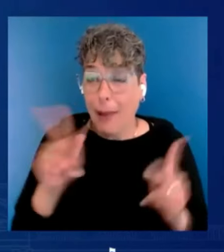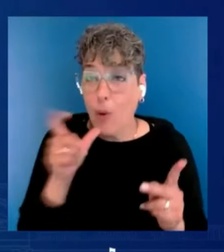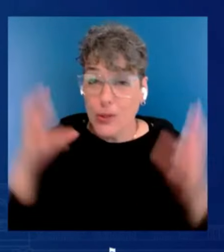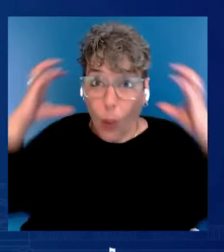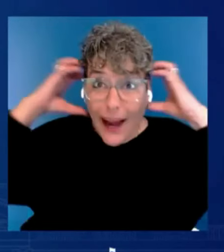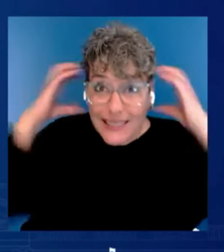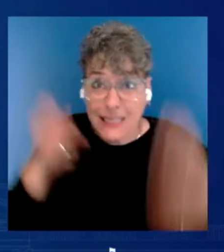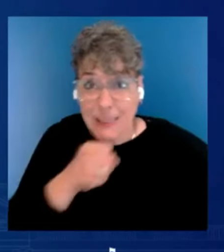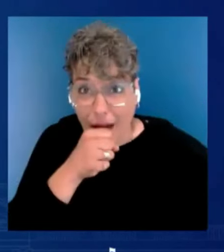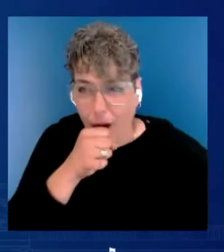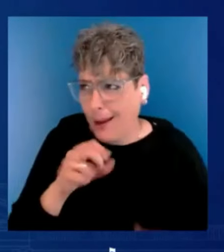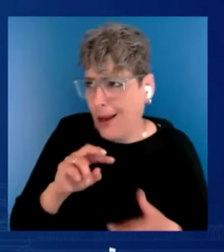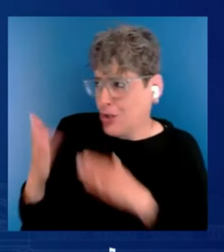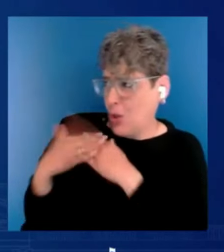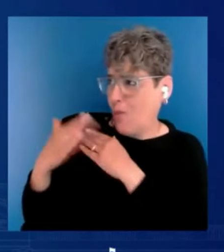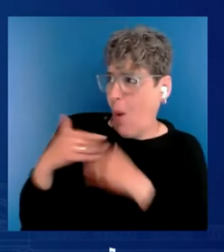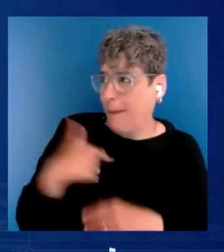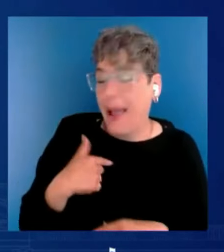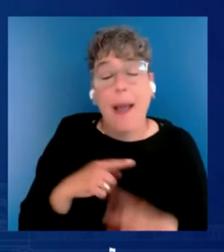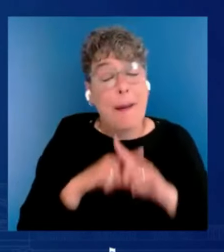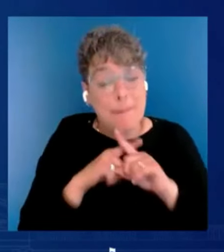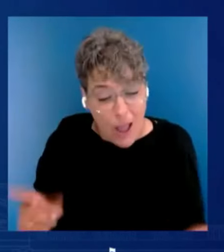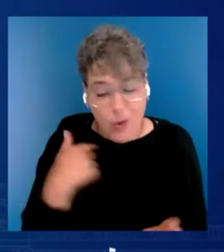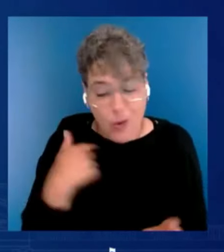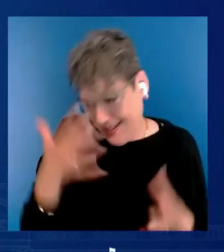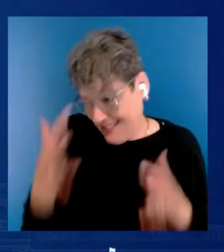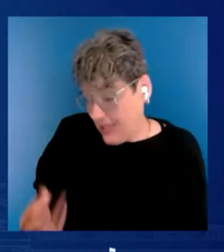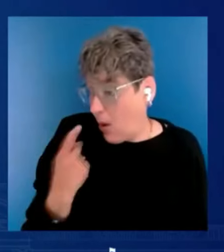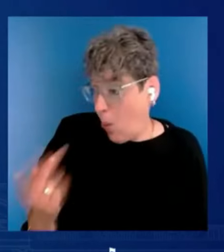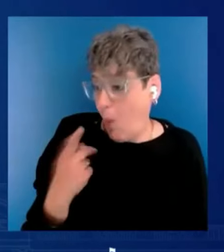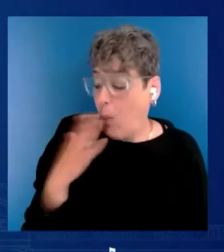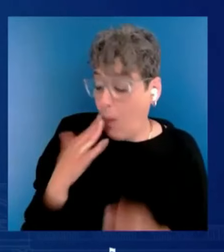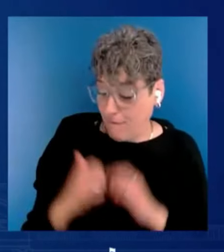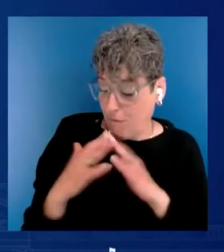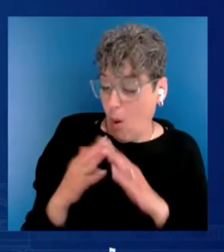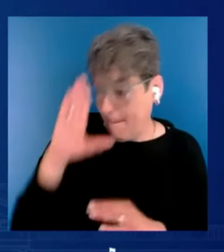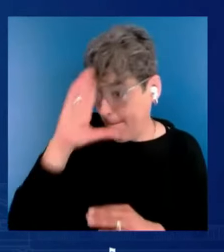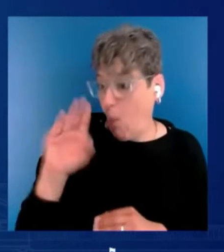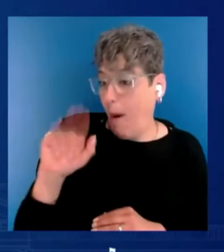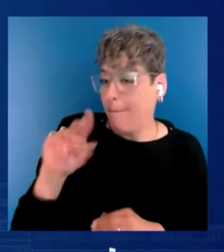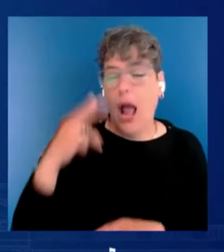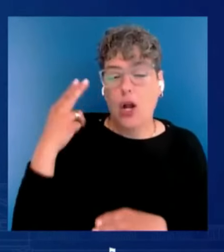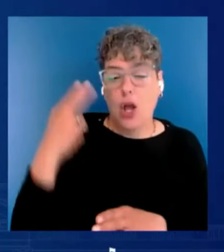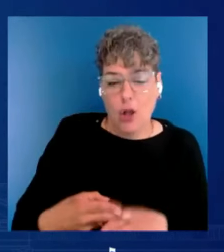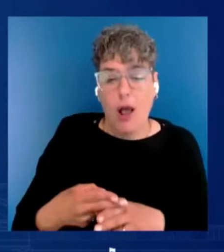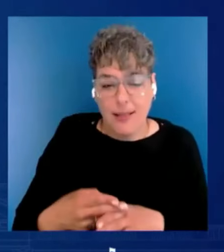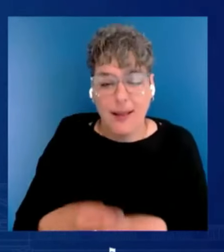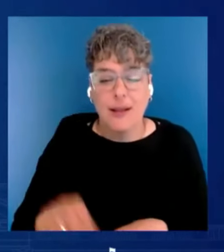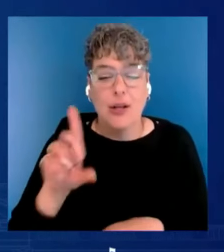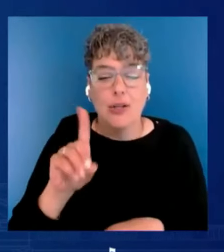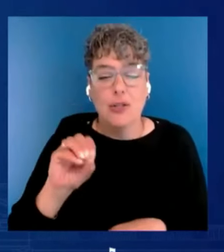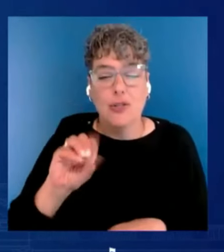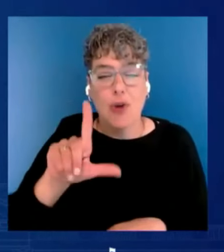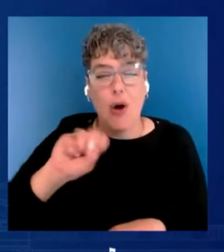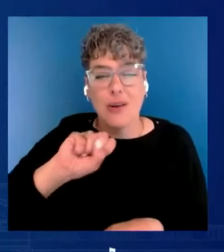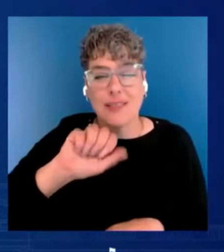we decided during that call that if we ever formed a boy band together, that we would call it Dosa Jang, after my two favorite